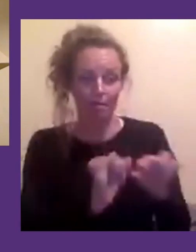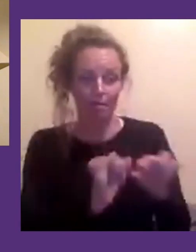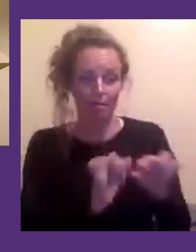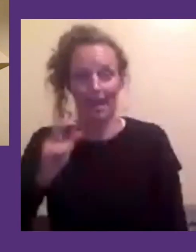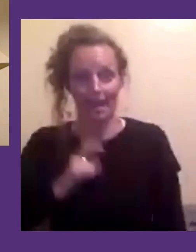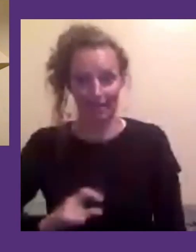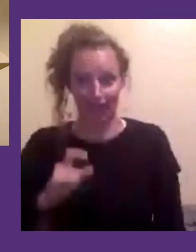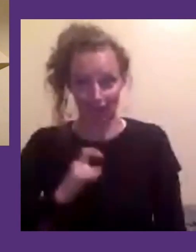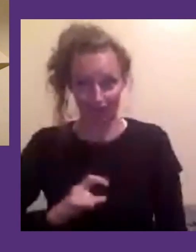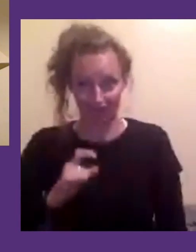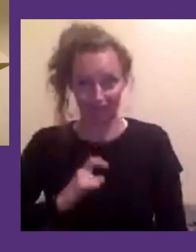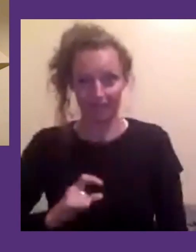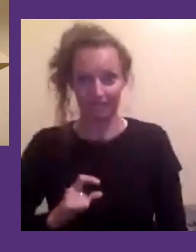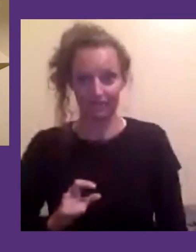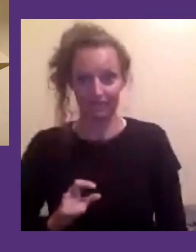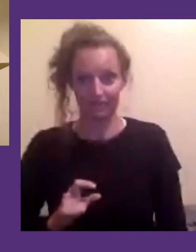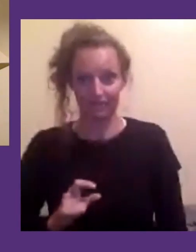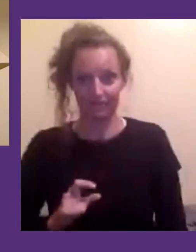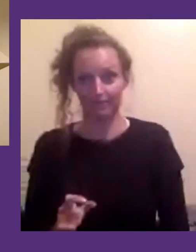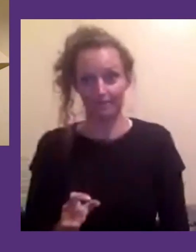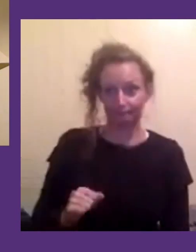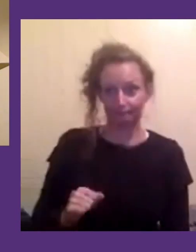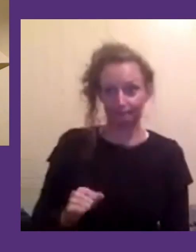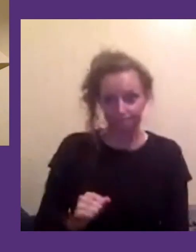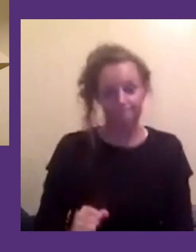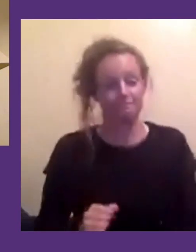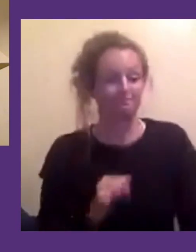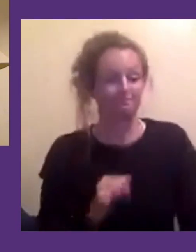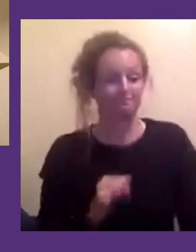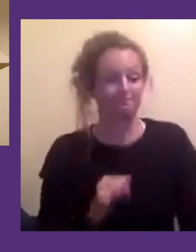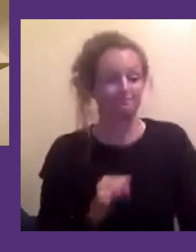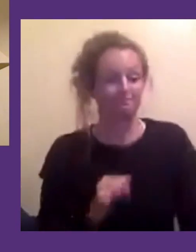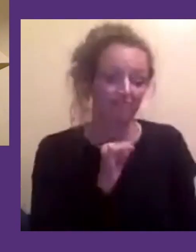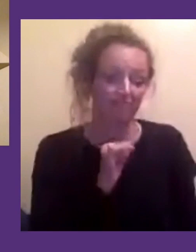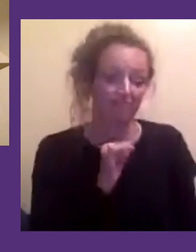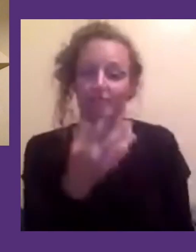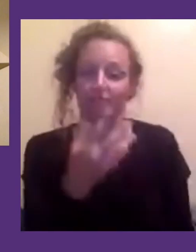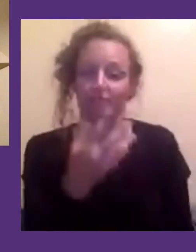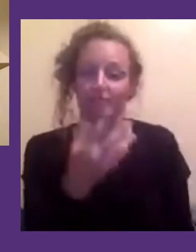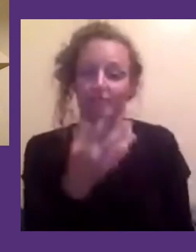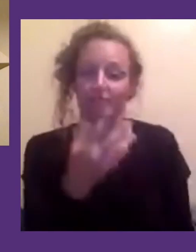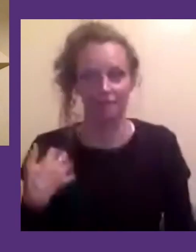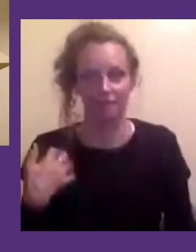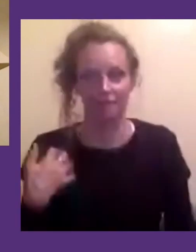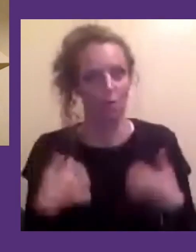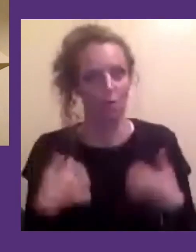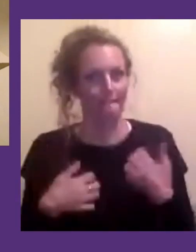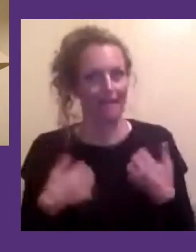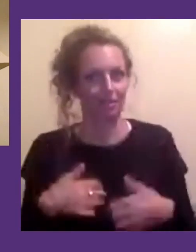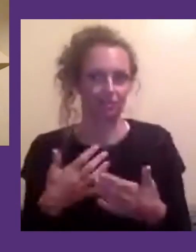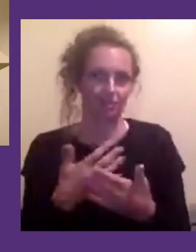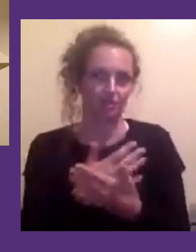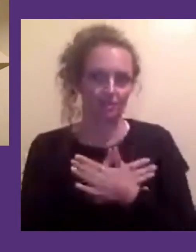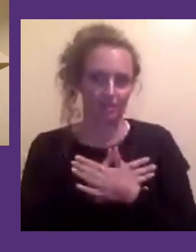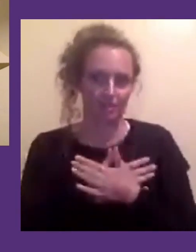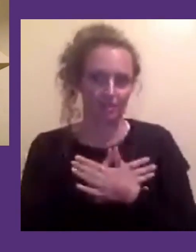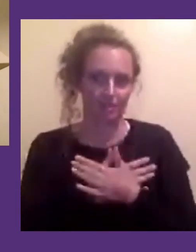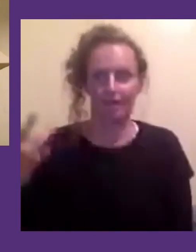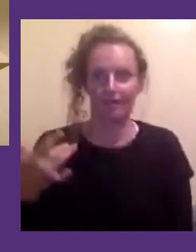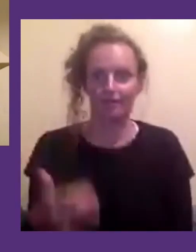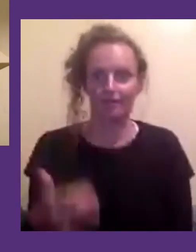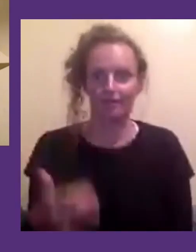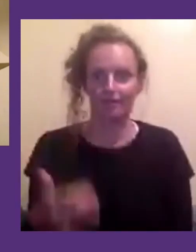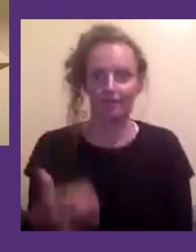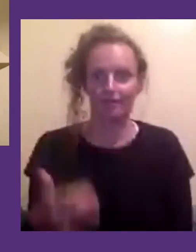love lives. And I never knew disabled people could have sex. Can have No, sex? Are they included in that?